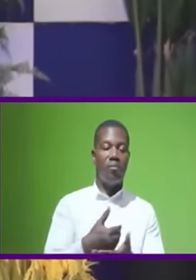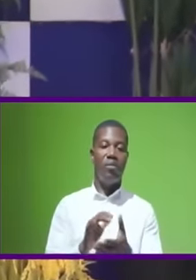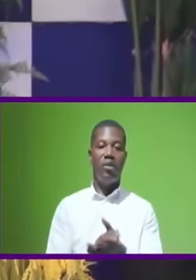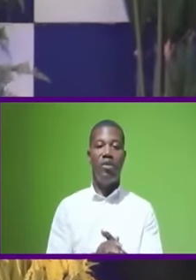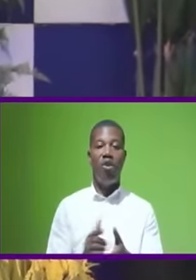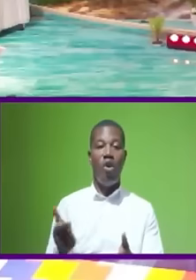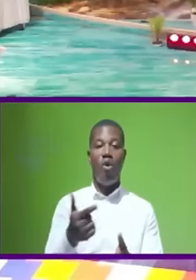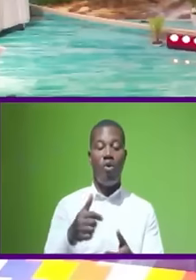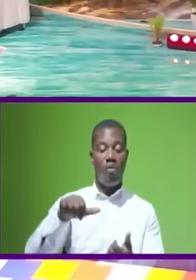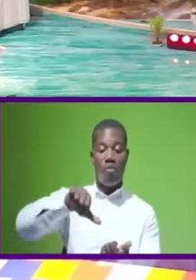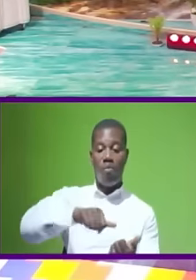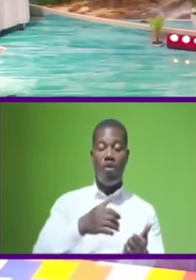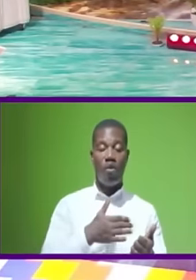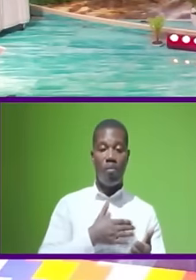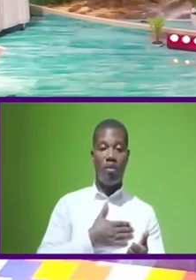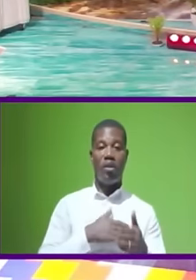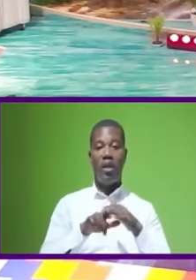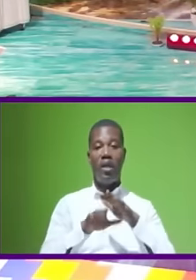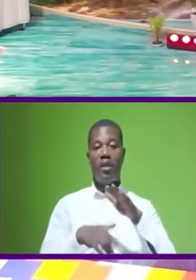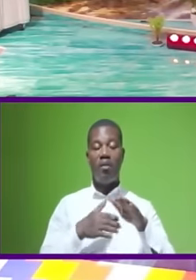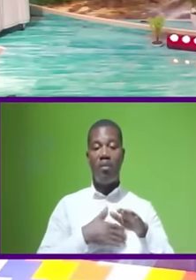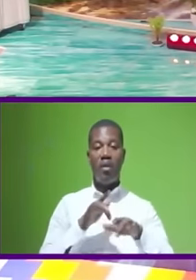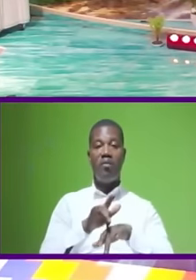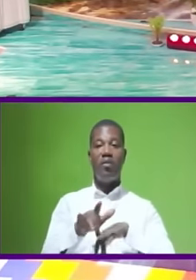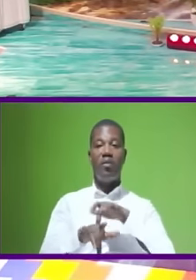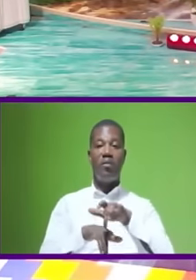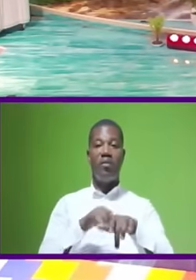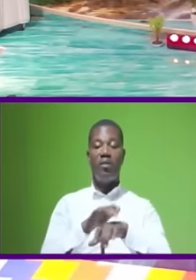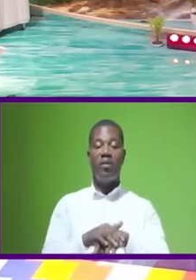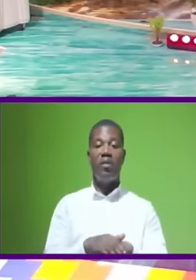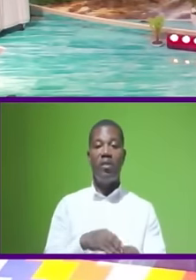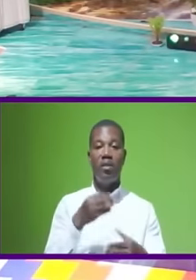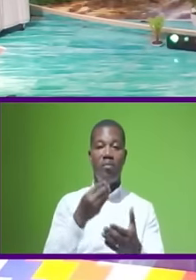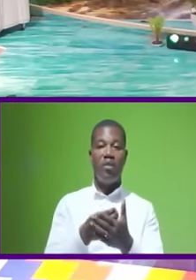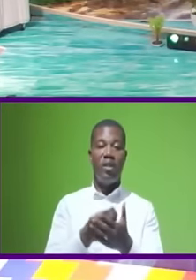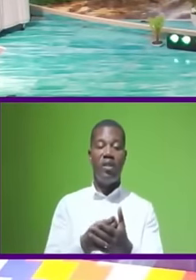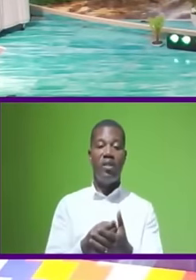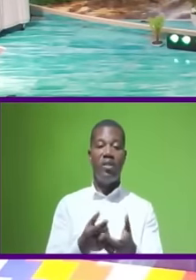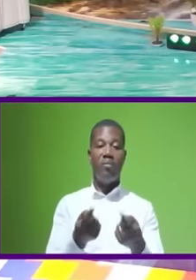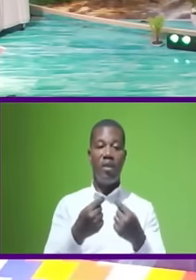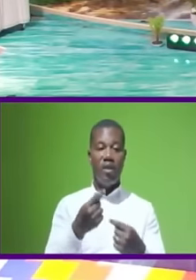Emego Menase. All the fruit of grace. Odia.